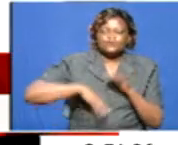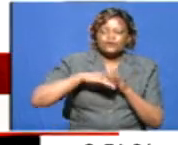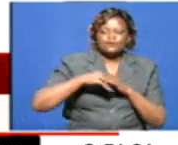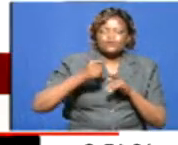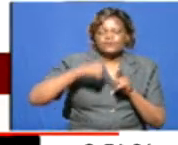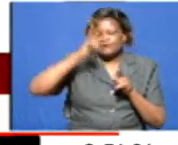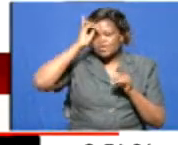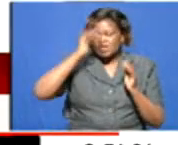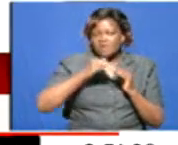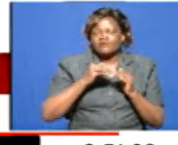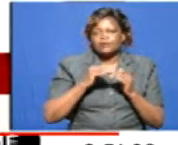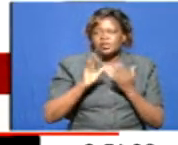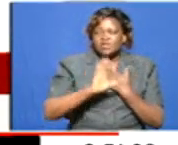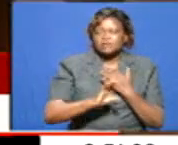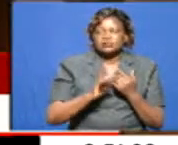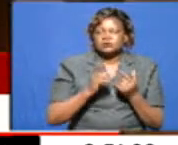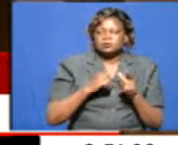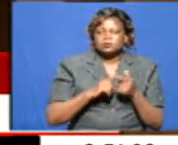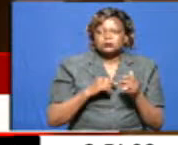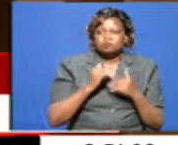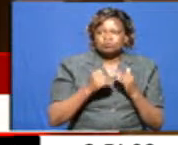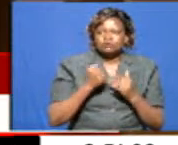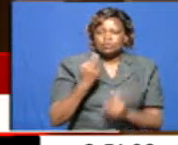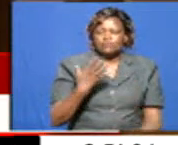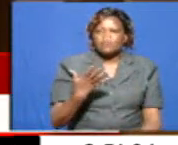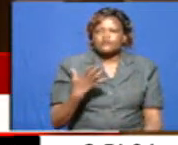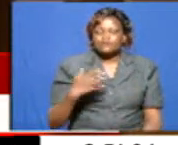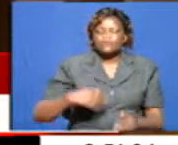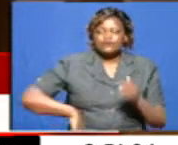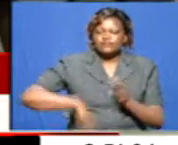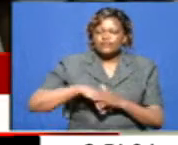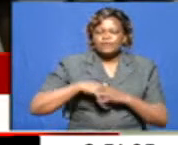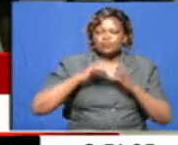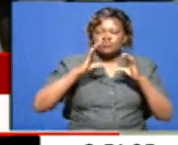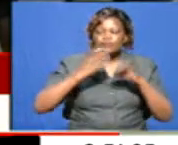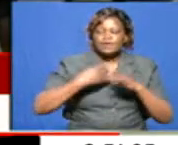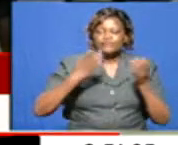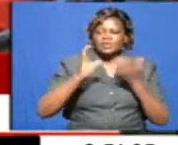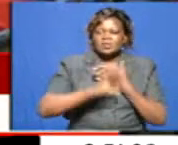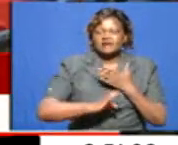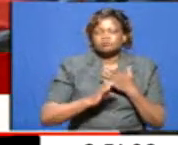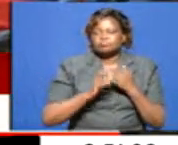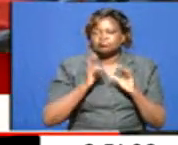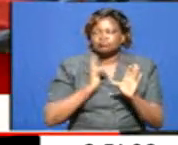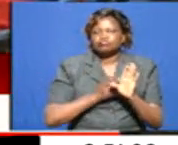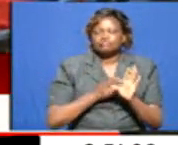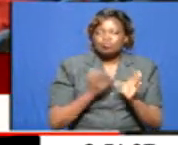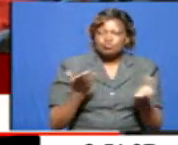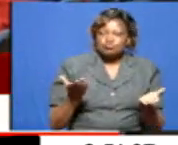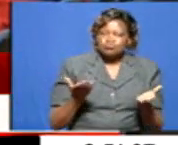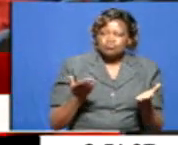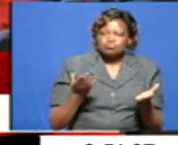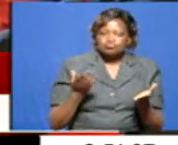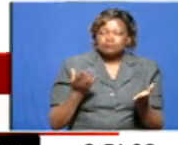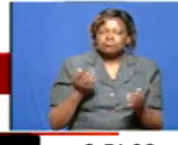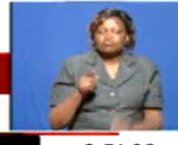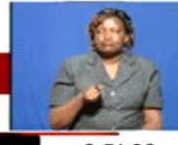in the country. A total of 25 football coaches from across the country are taking part in the course.